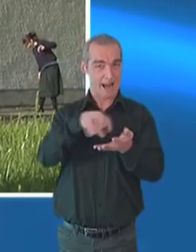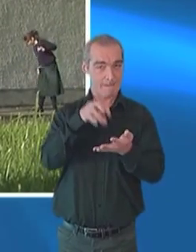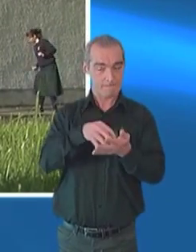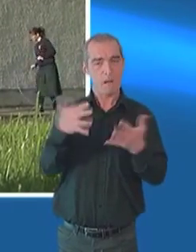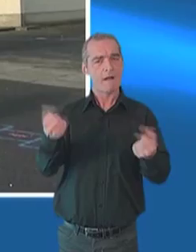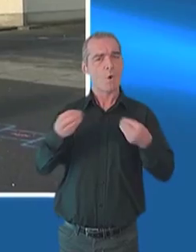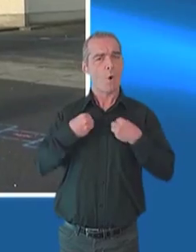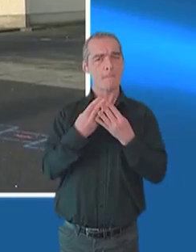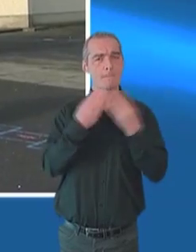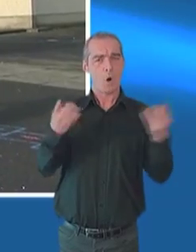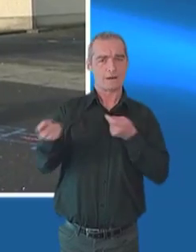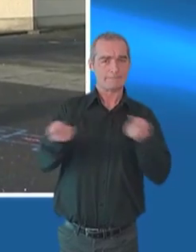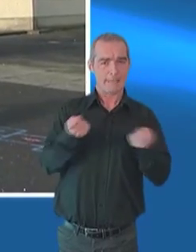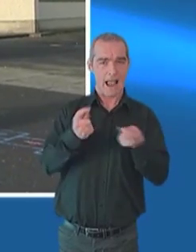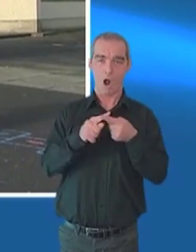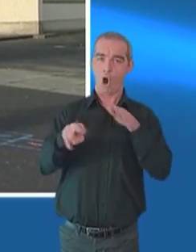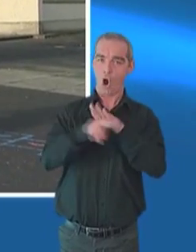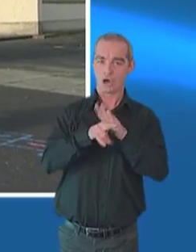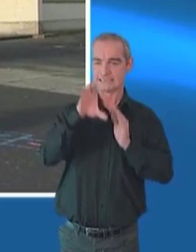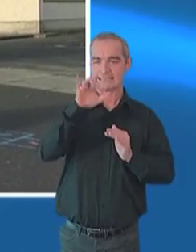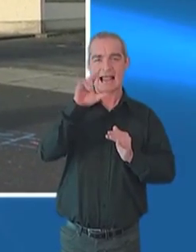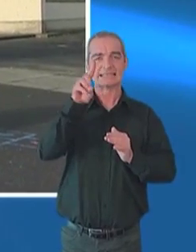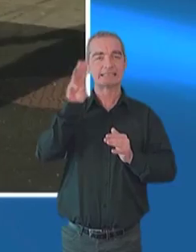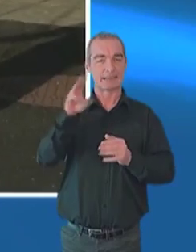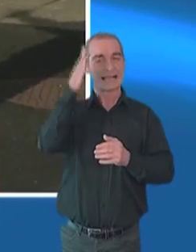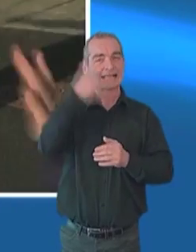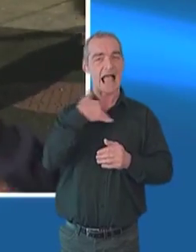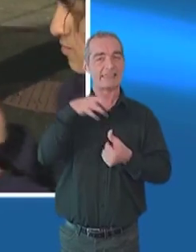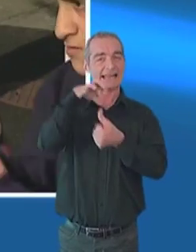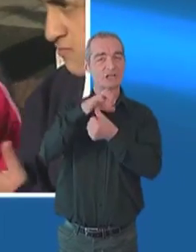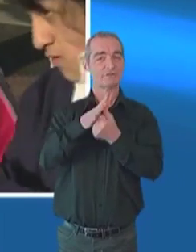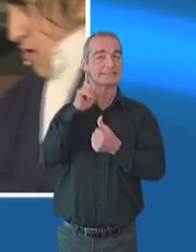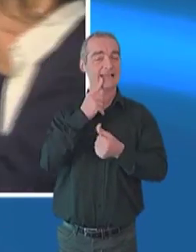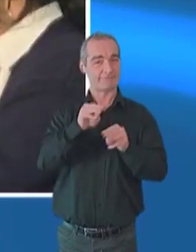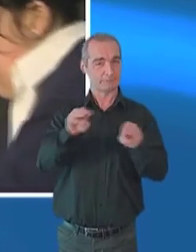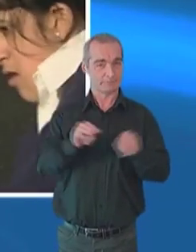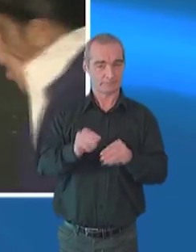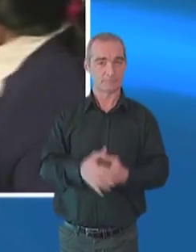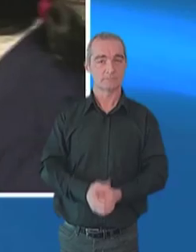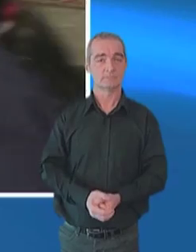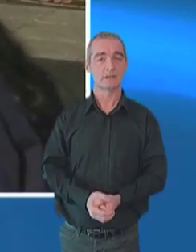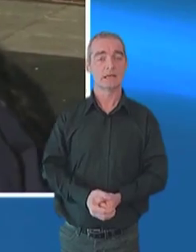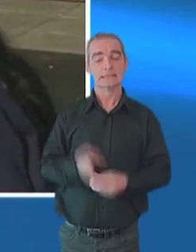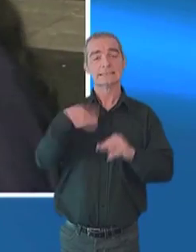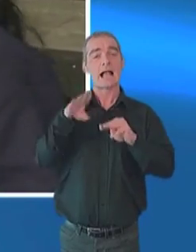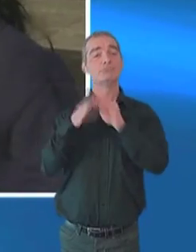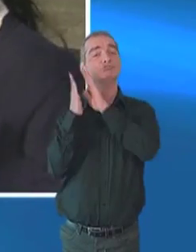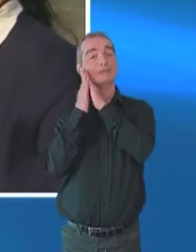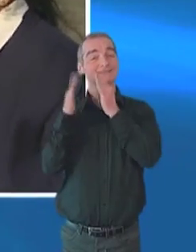Cabra. It has its own board of management and is under the trusteeship of the Catholic Institute for Deaf